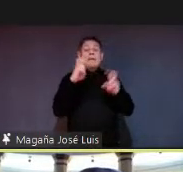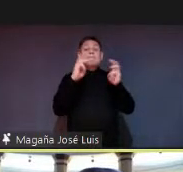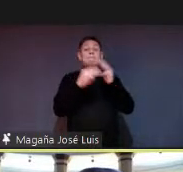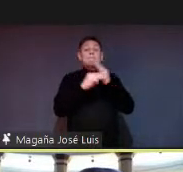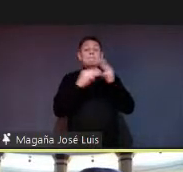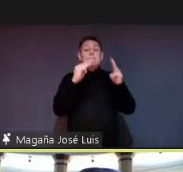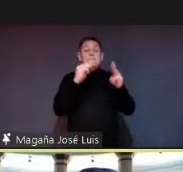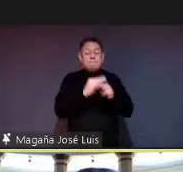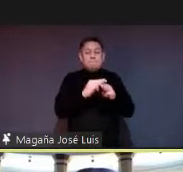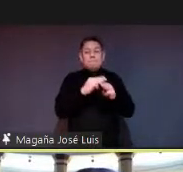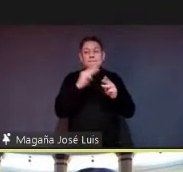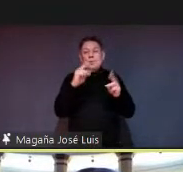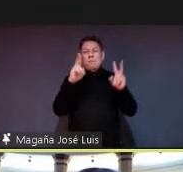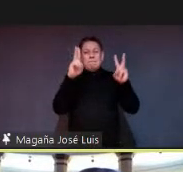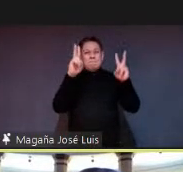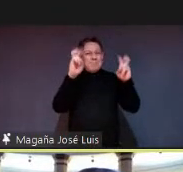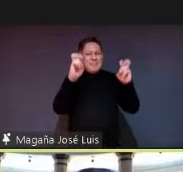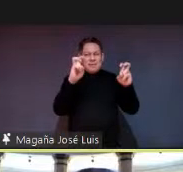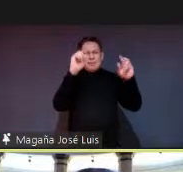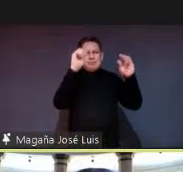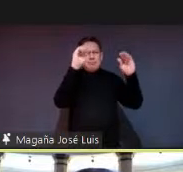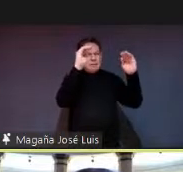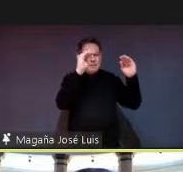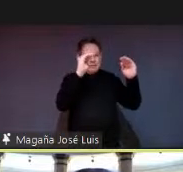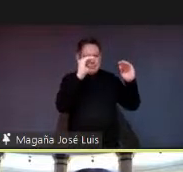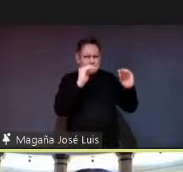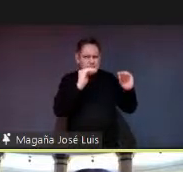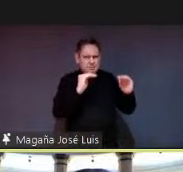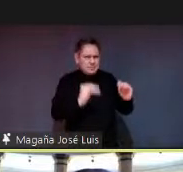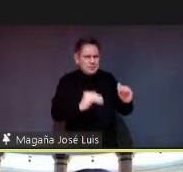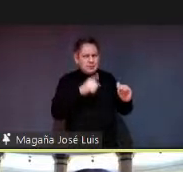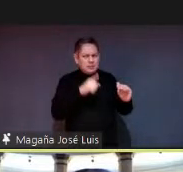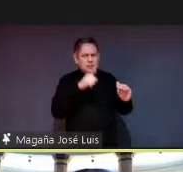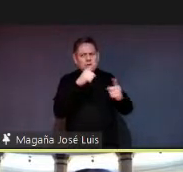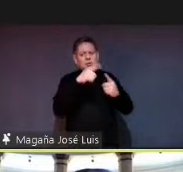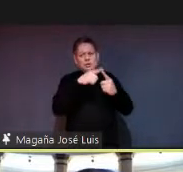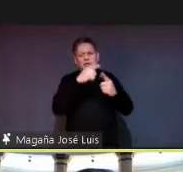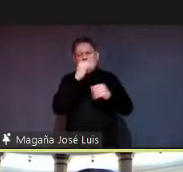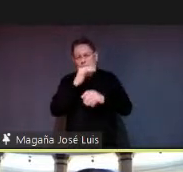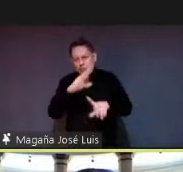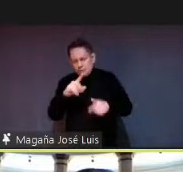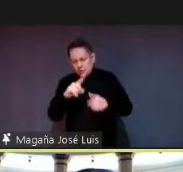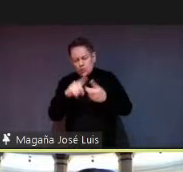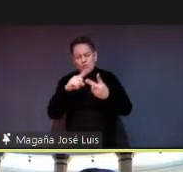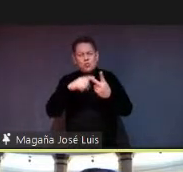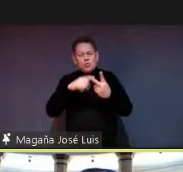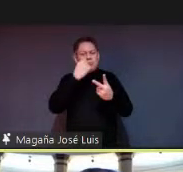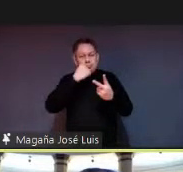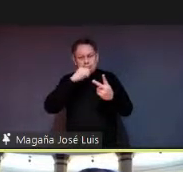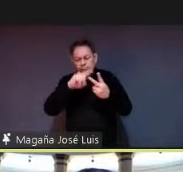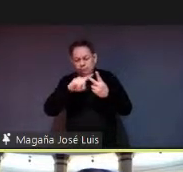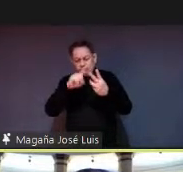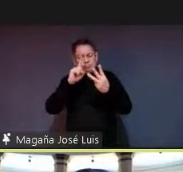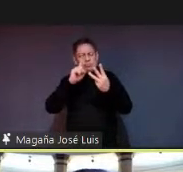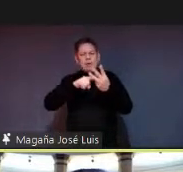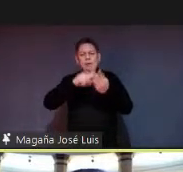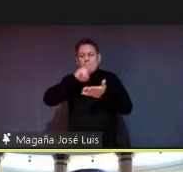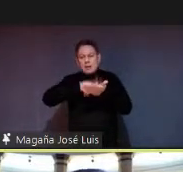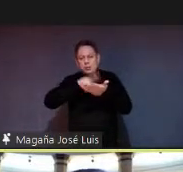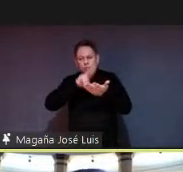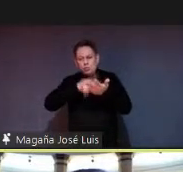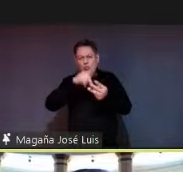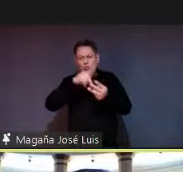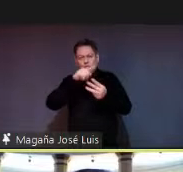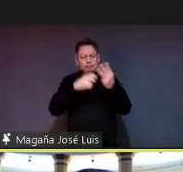Then we proceeded to preparing the curriculum itself with the basic of the curriculum shown here, the basics for